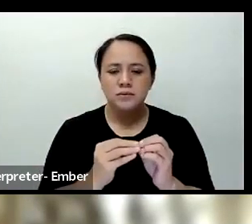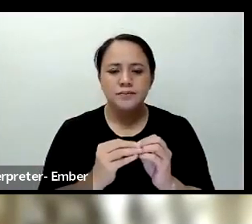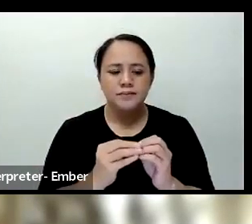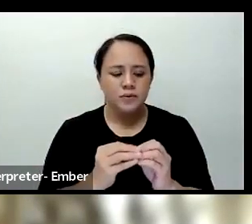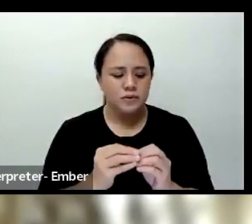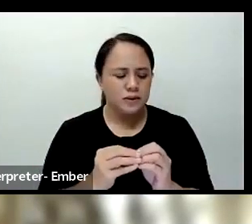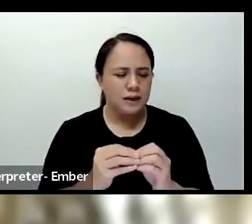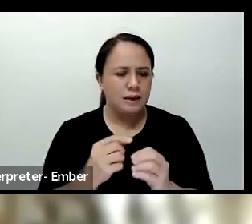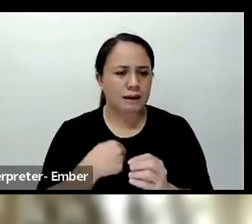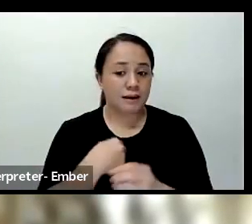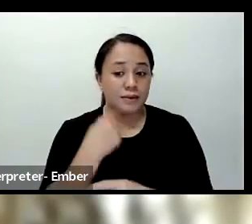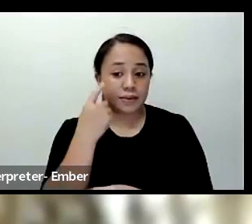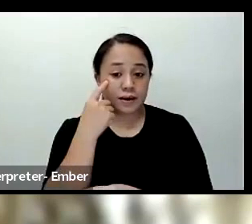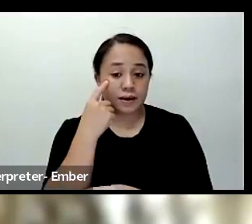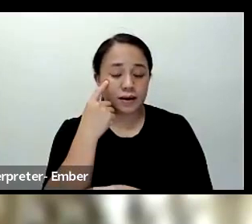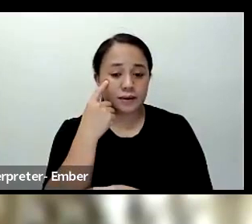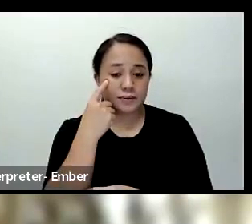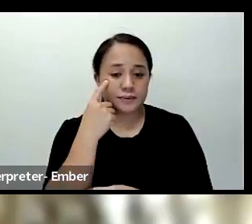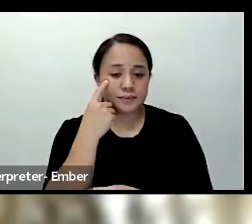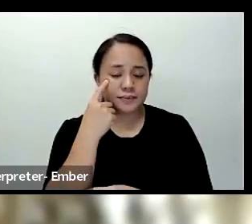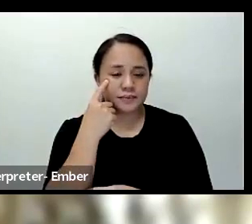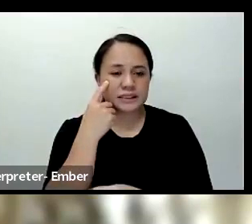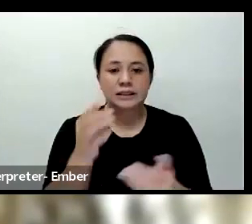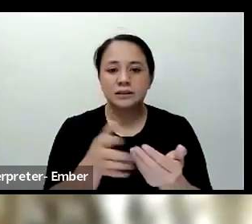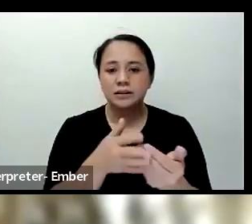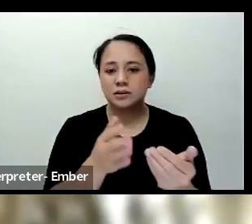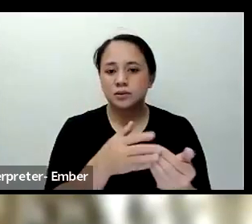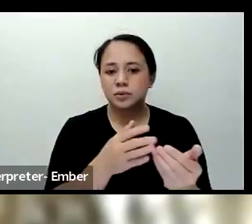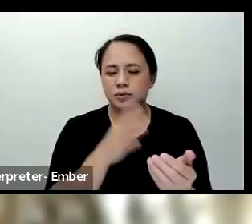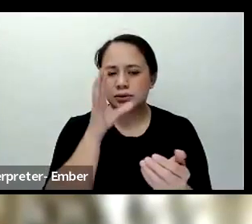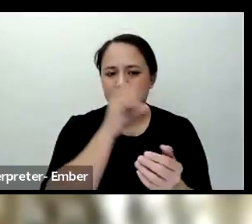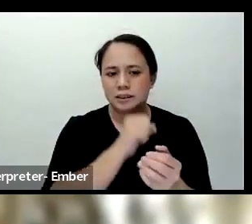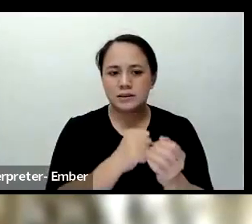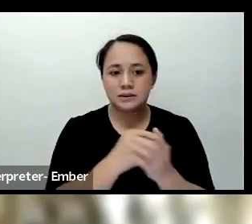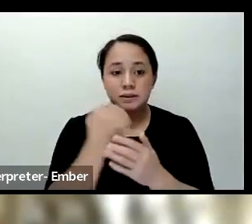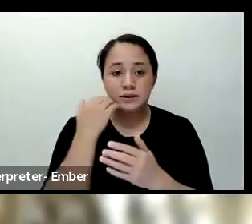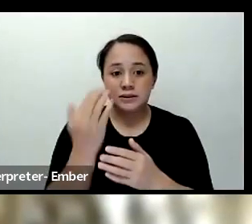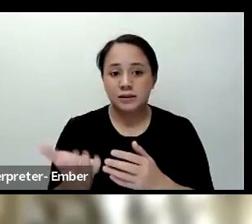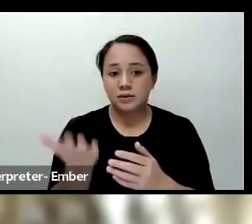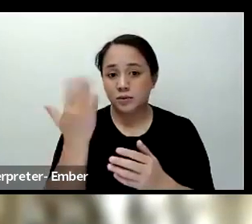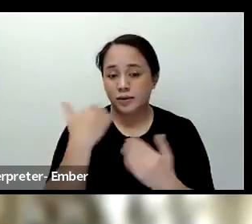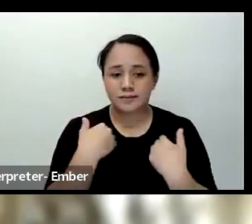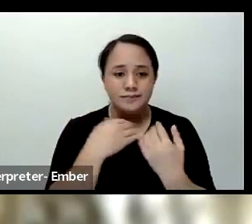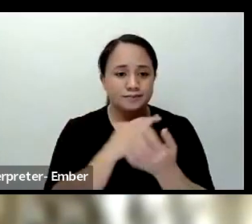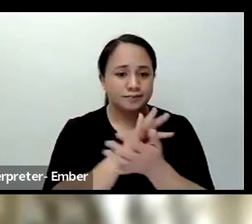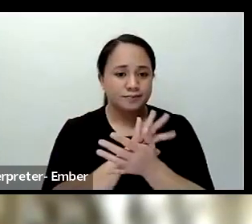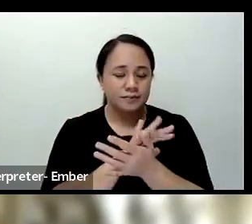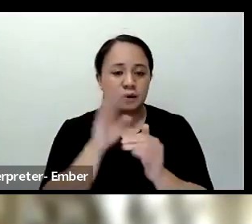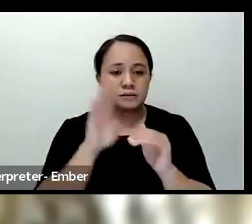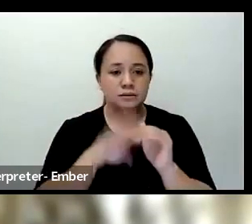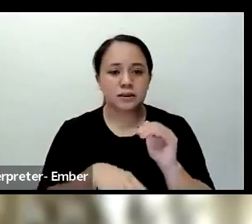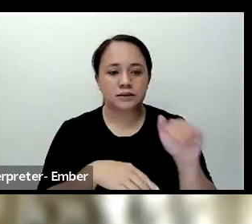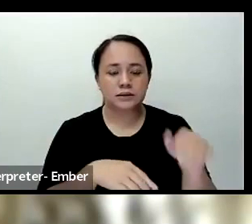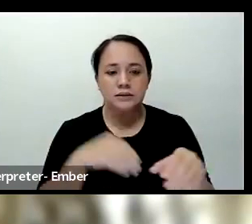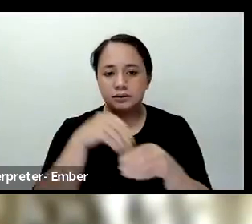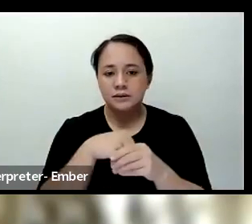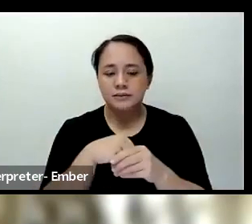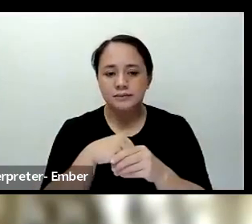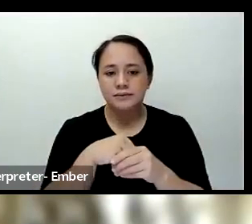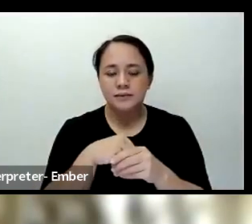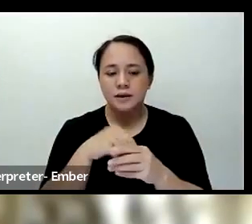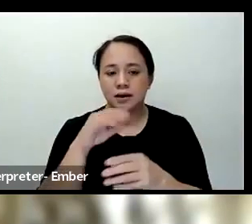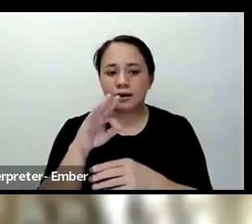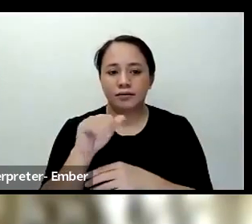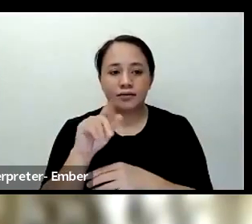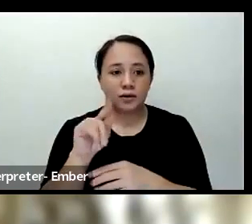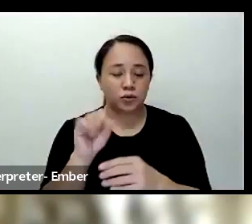I think it's easier to presume that the deaths are because of COVID than from an external factor, because that is what